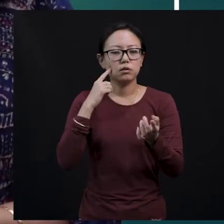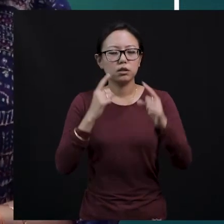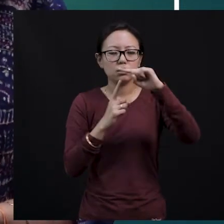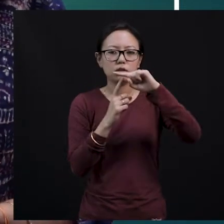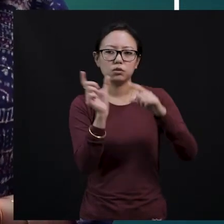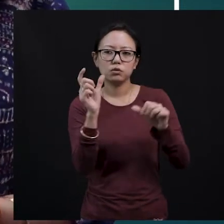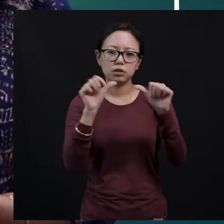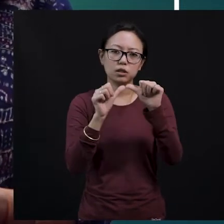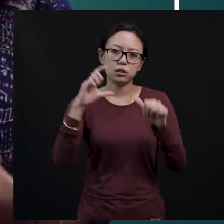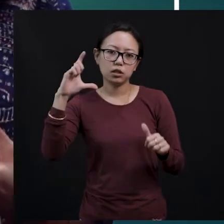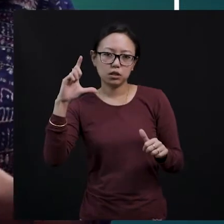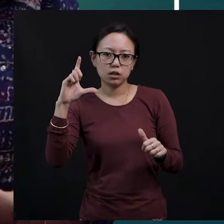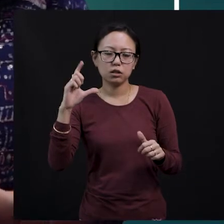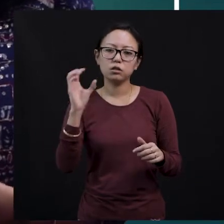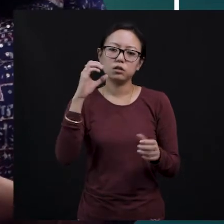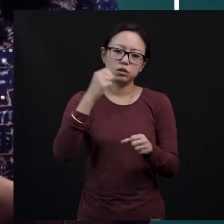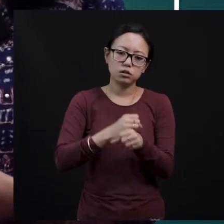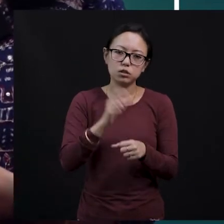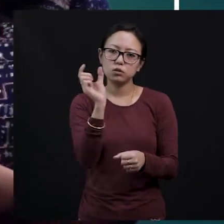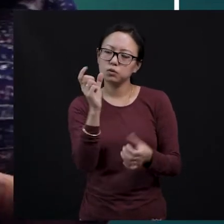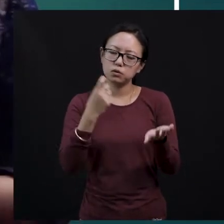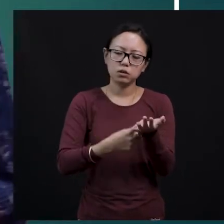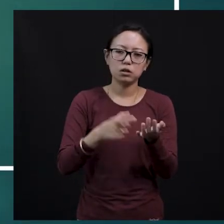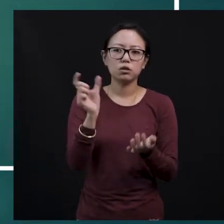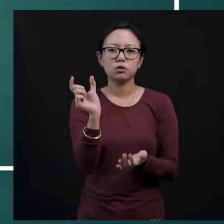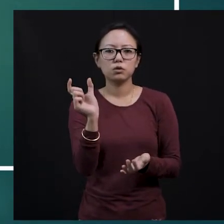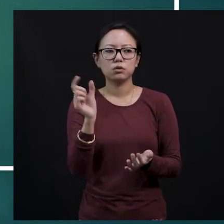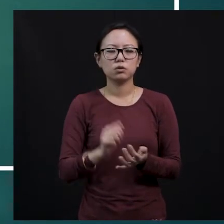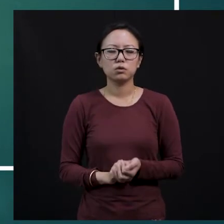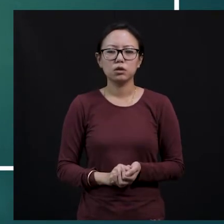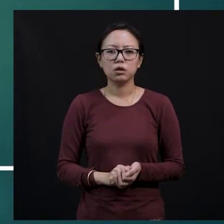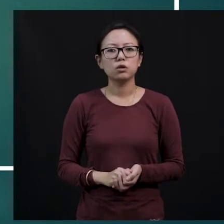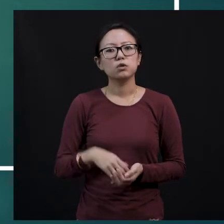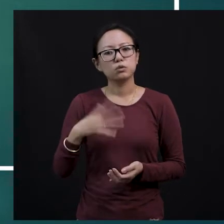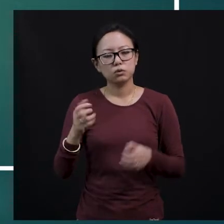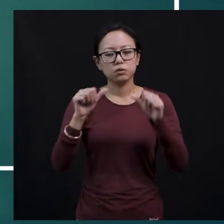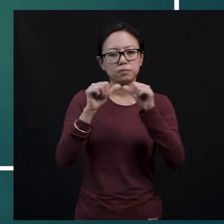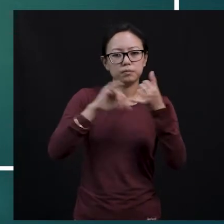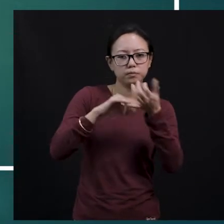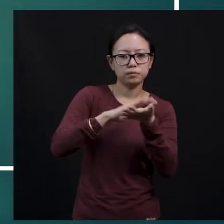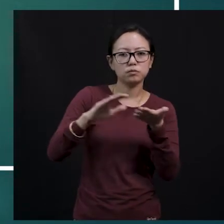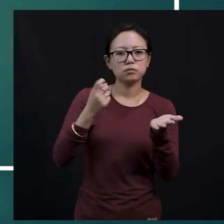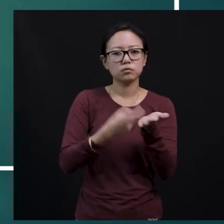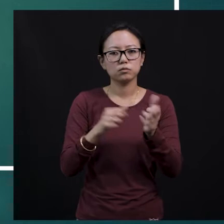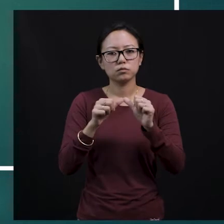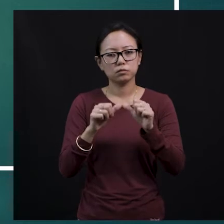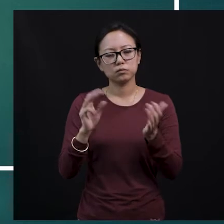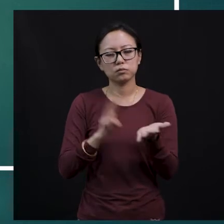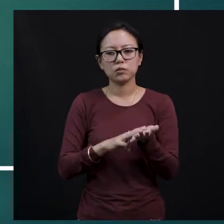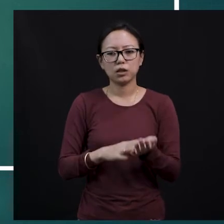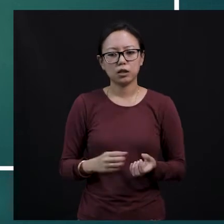ashram. And this is the ashram that is dedicated to all the principle that all